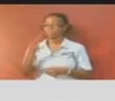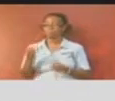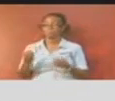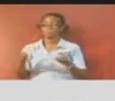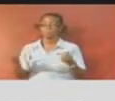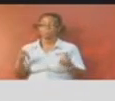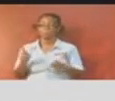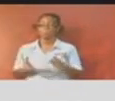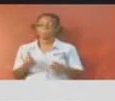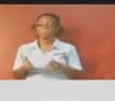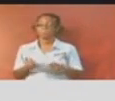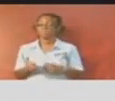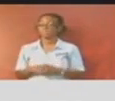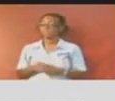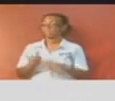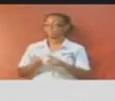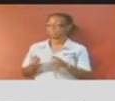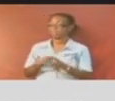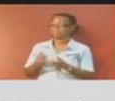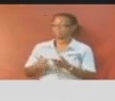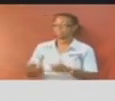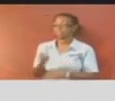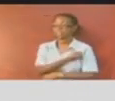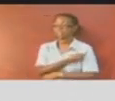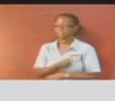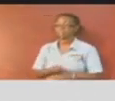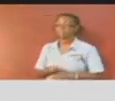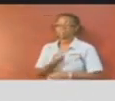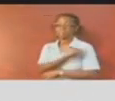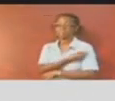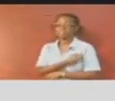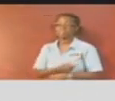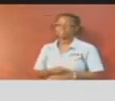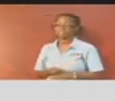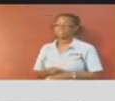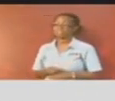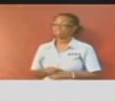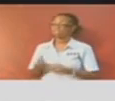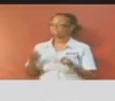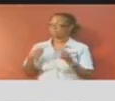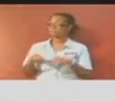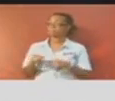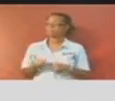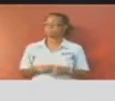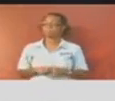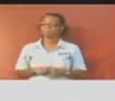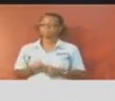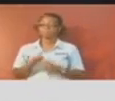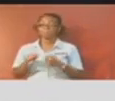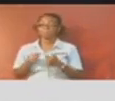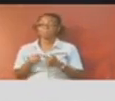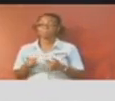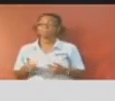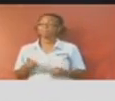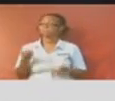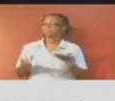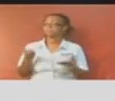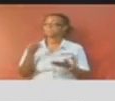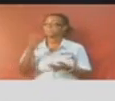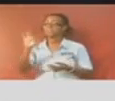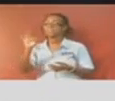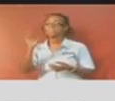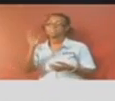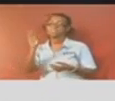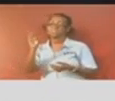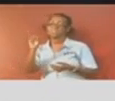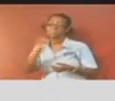world, you have waxing and waning of the trends, and then the vaccine came on and about the mid between 1960 and 70, and